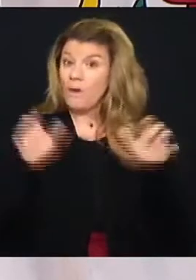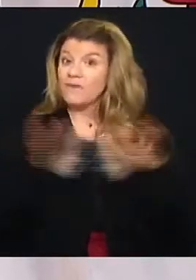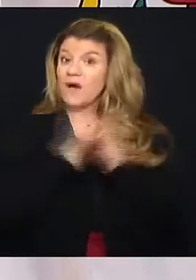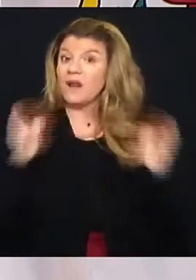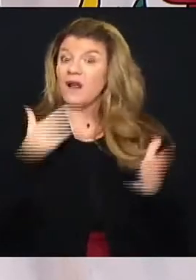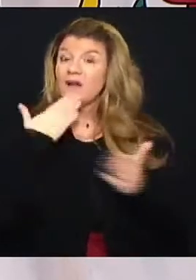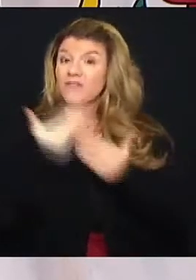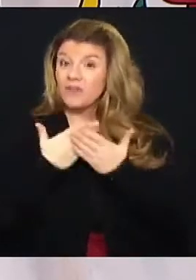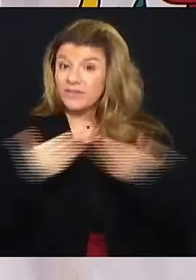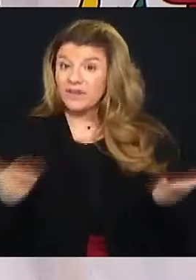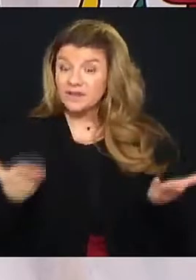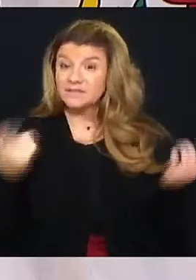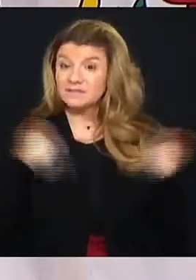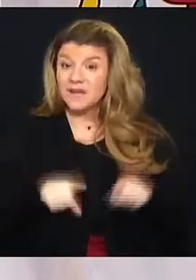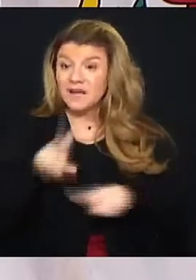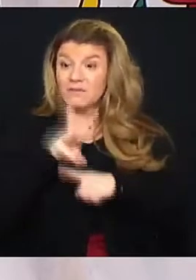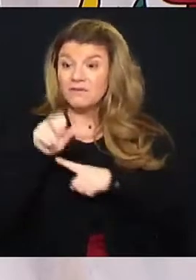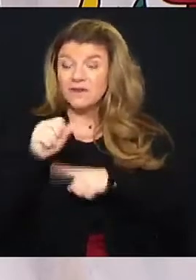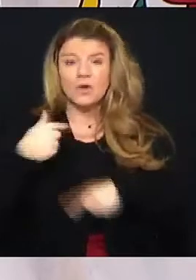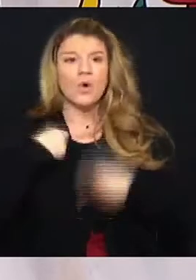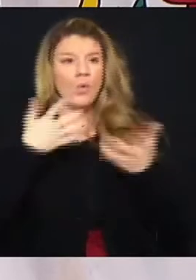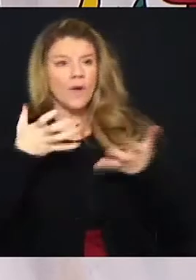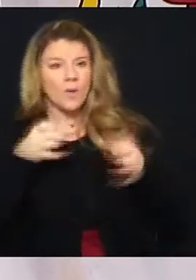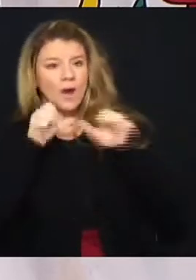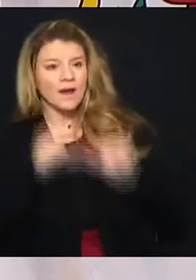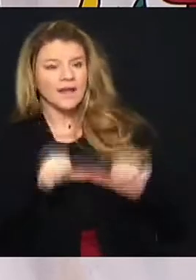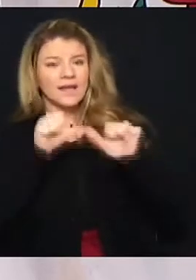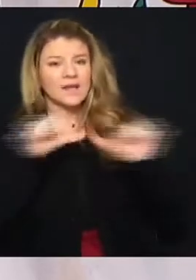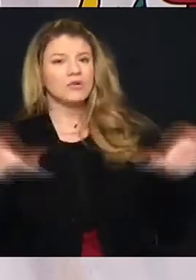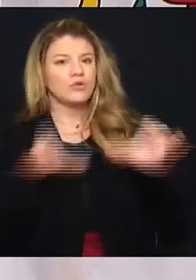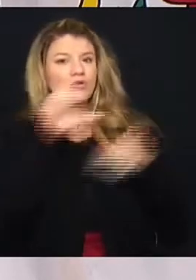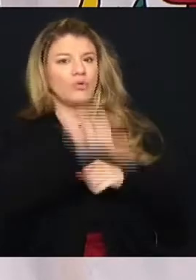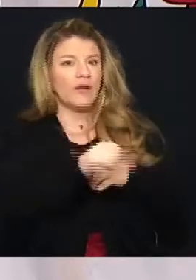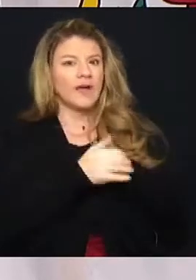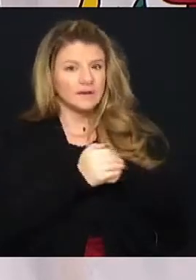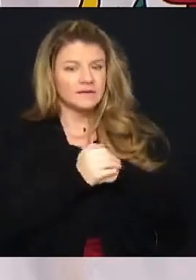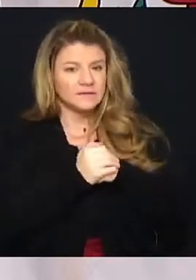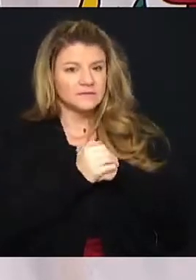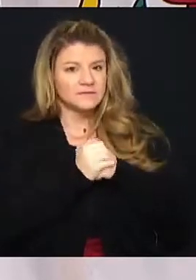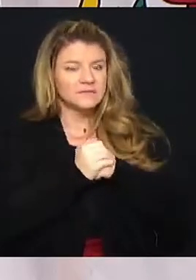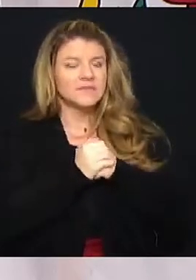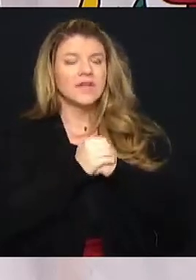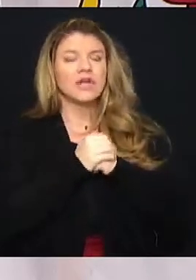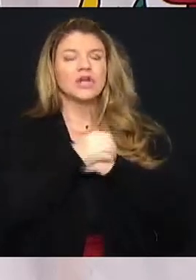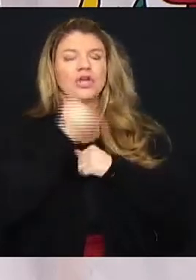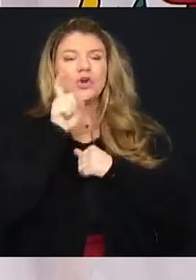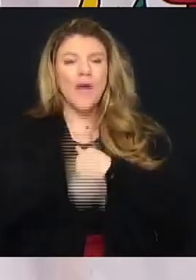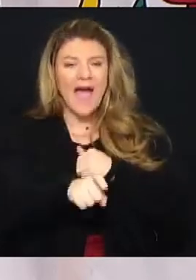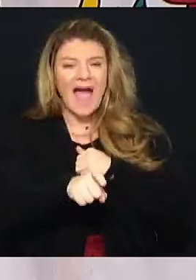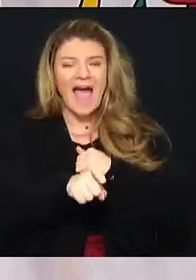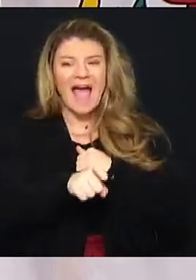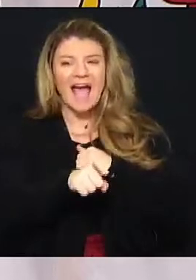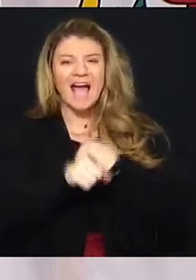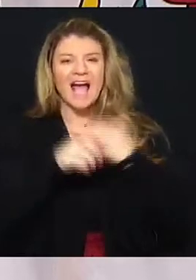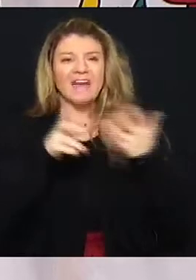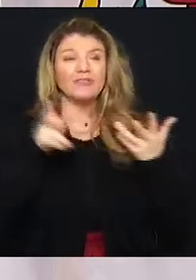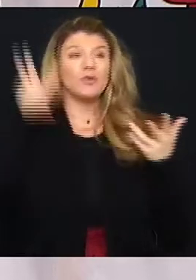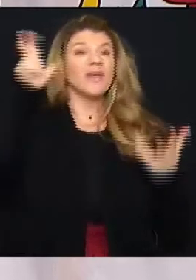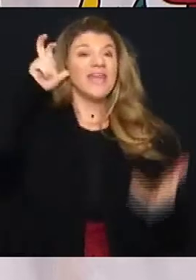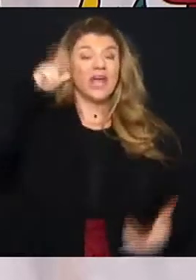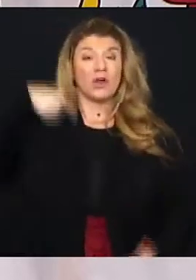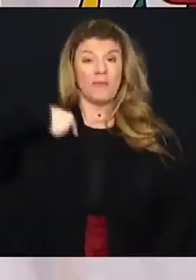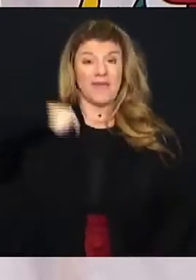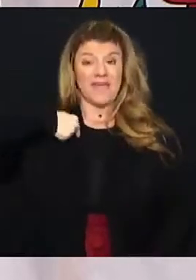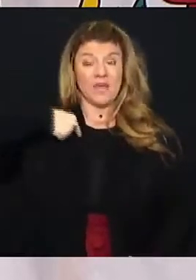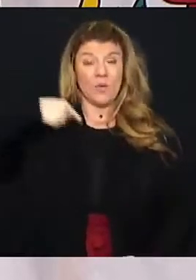Virginia, and we want to continue to do just that. You've got to absolutely hear me when I